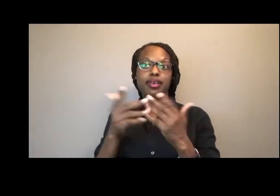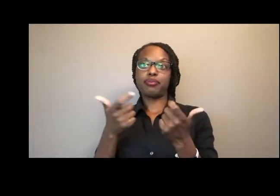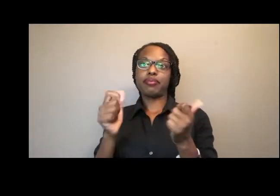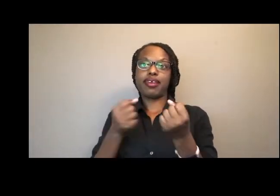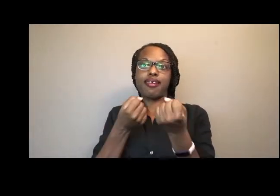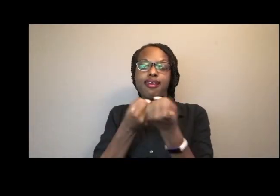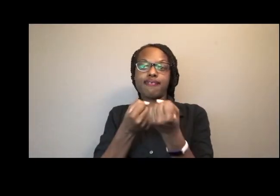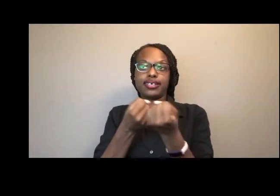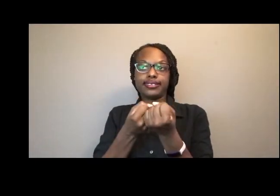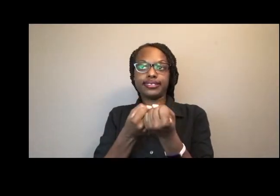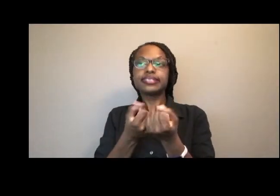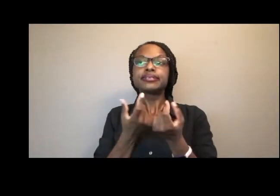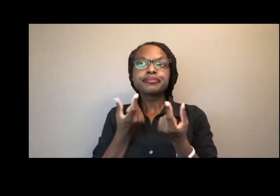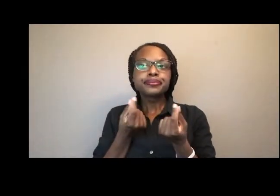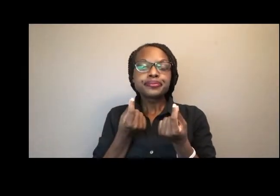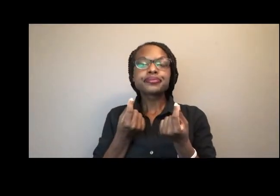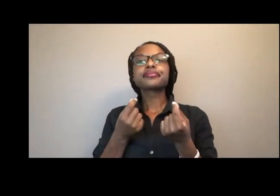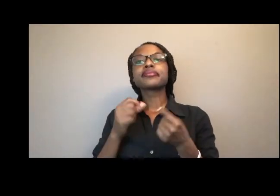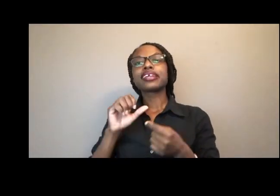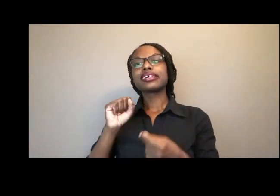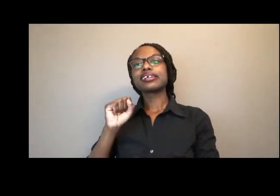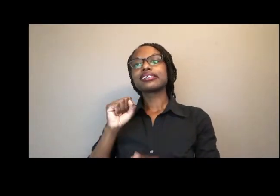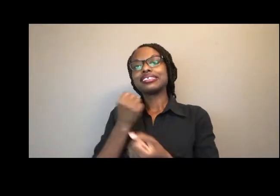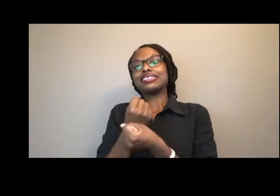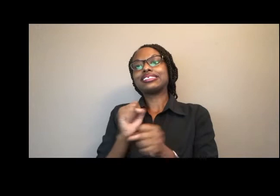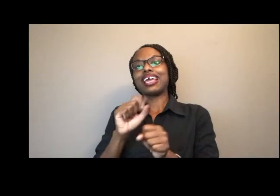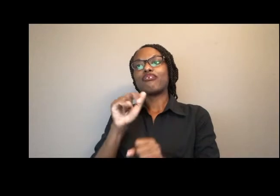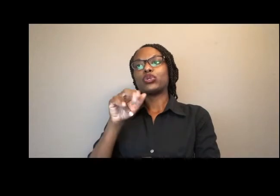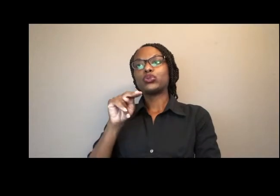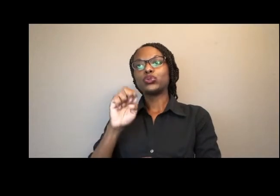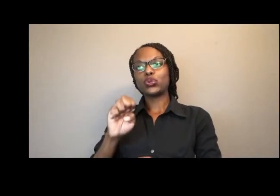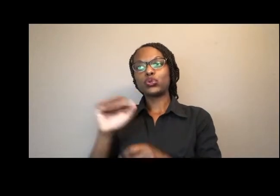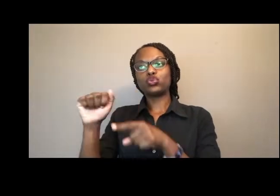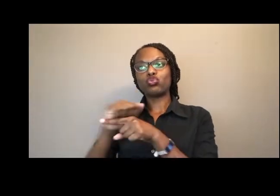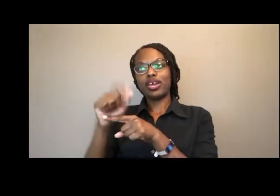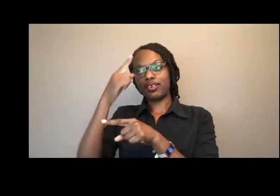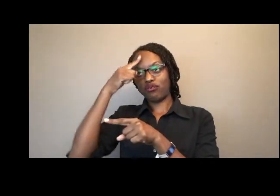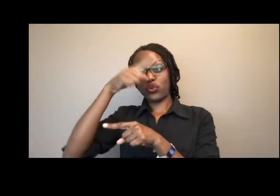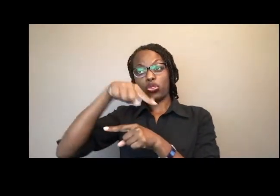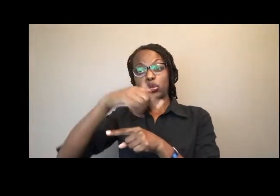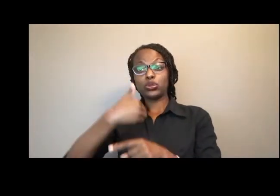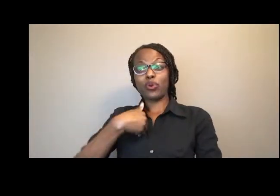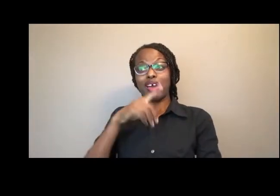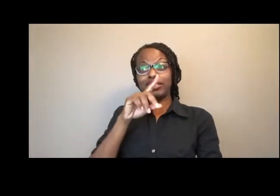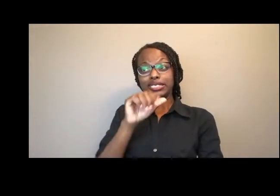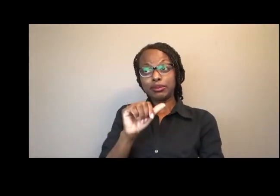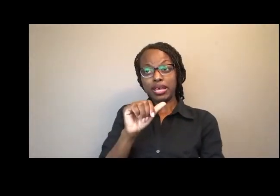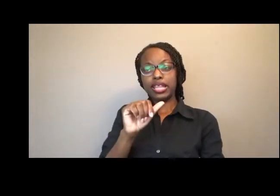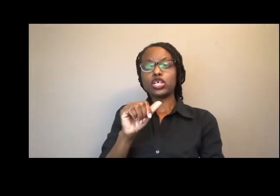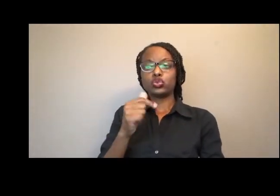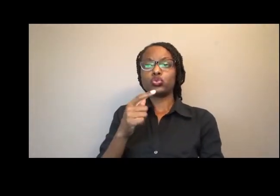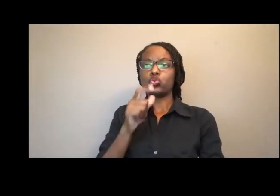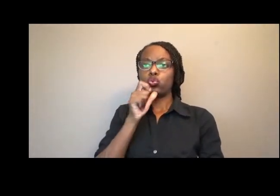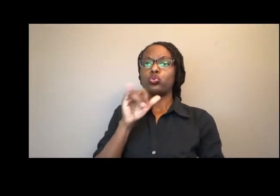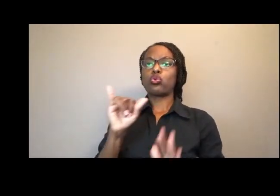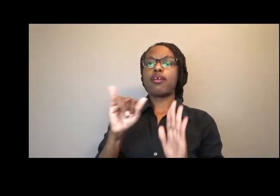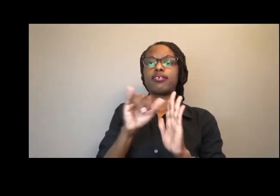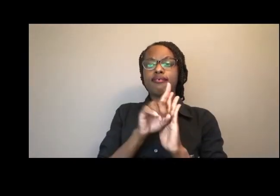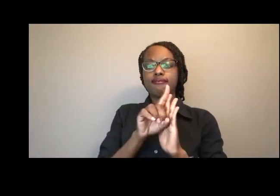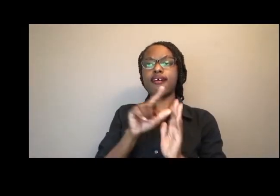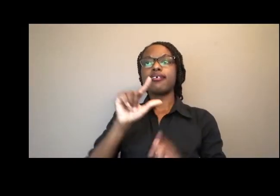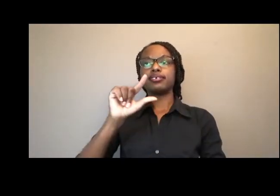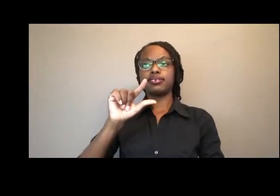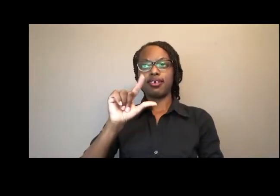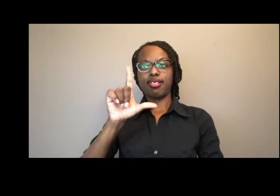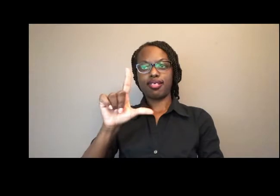and for those who are non-LGBTQ identified to become an ally. Basically, we fought so